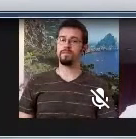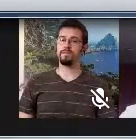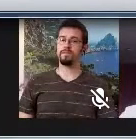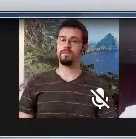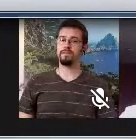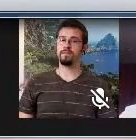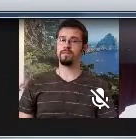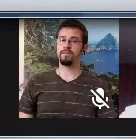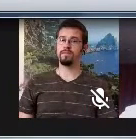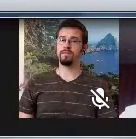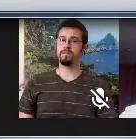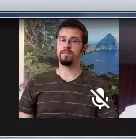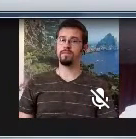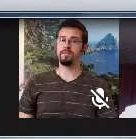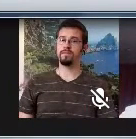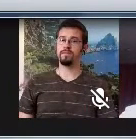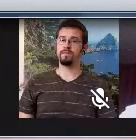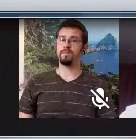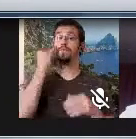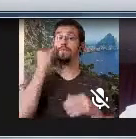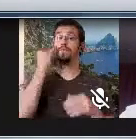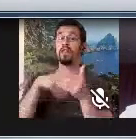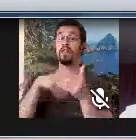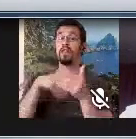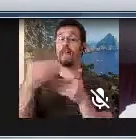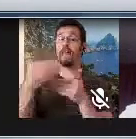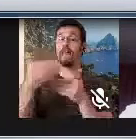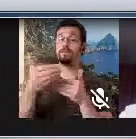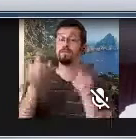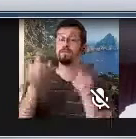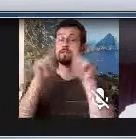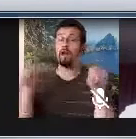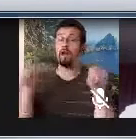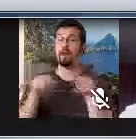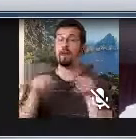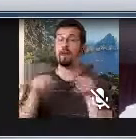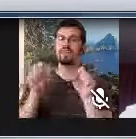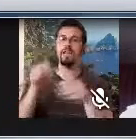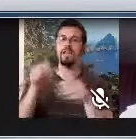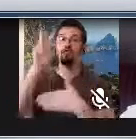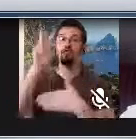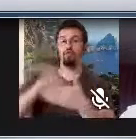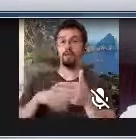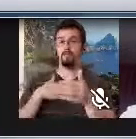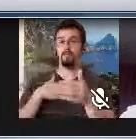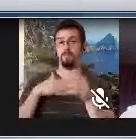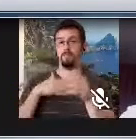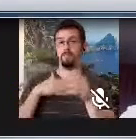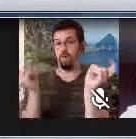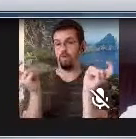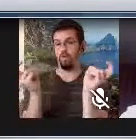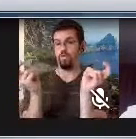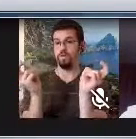if you go to the next slide, I'll just let people read that, which is a quote from my score.